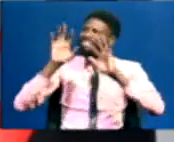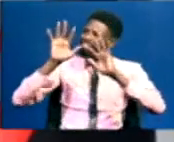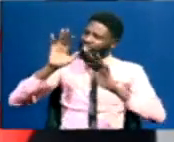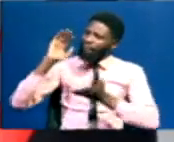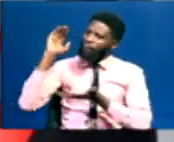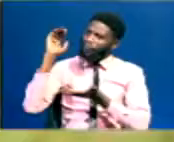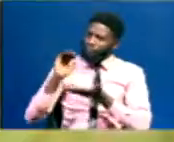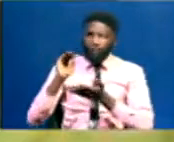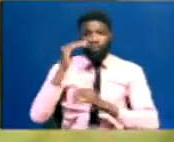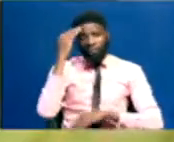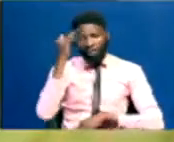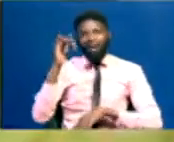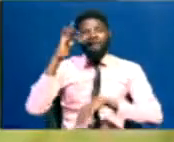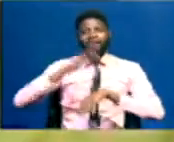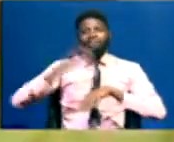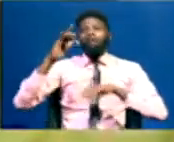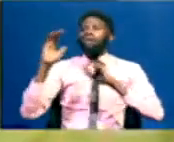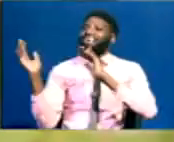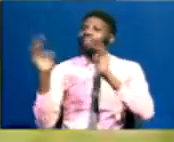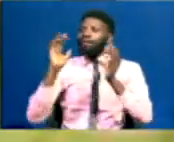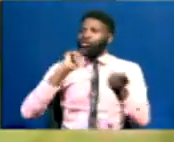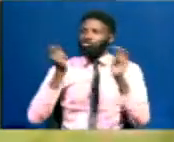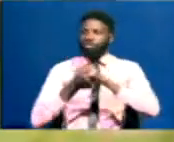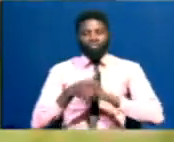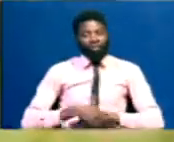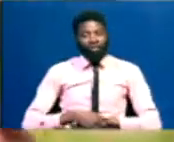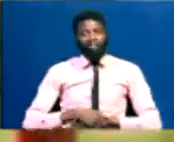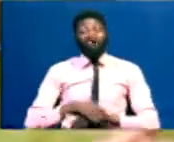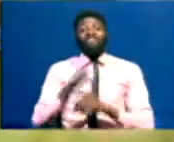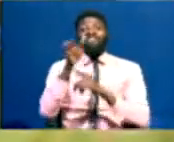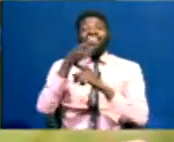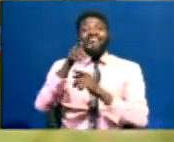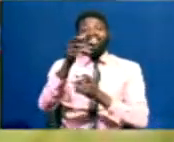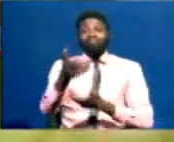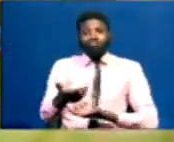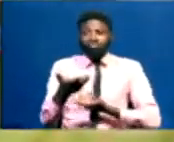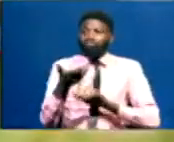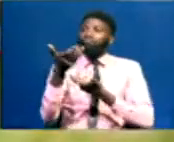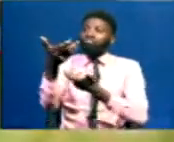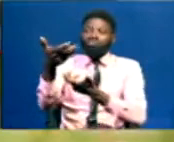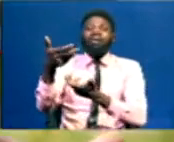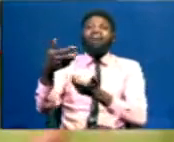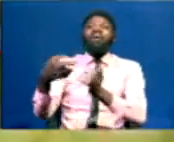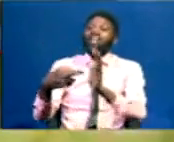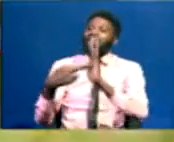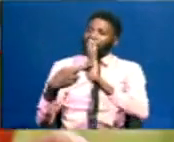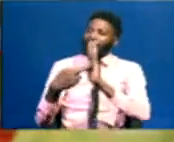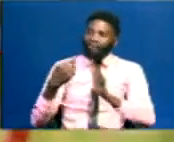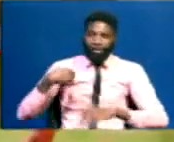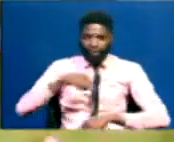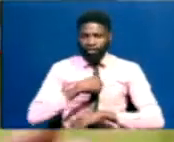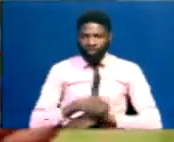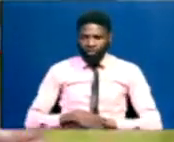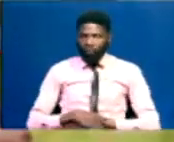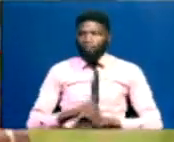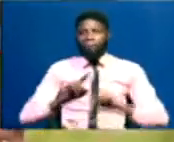of climate change. We are going to give you the flag to represent us, but we don't want it to go away. We want you to come back and help us